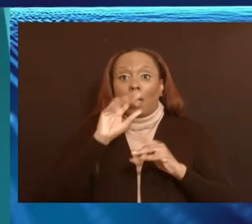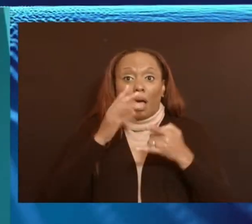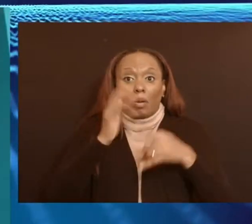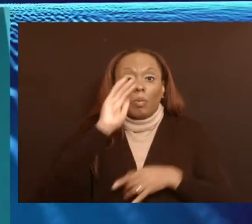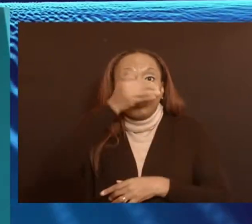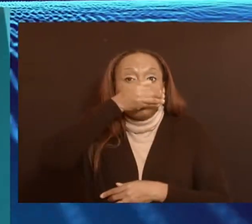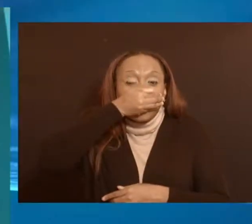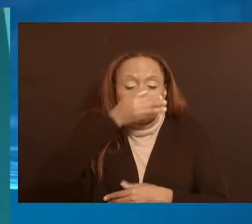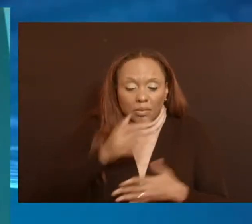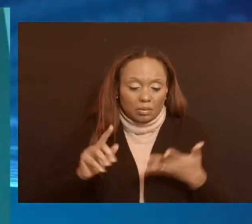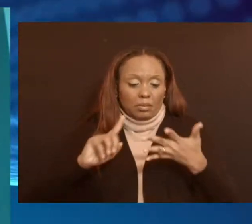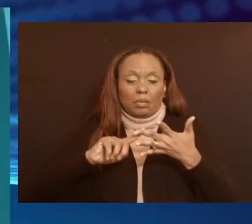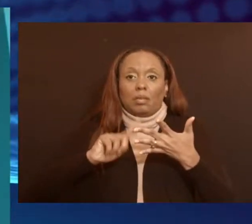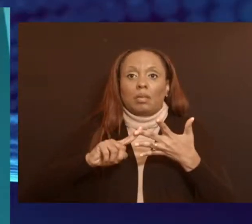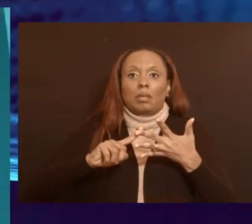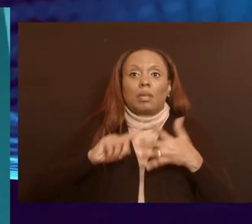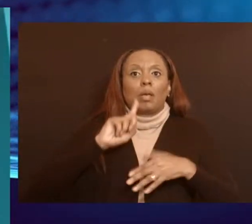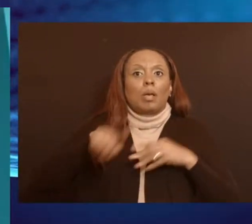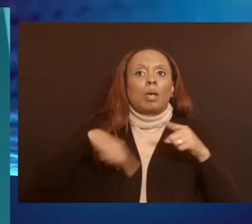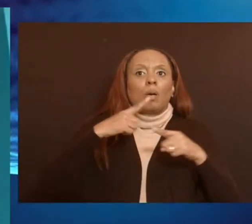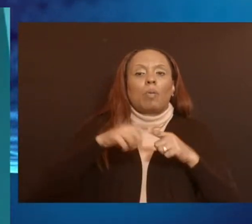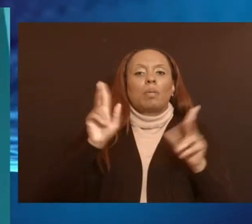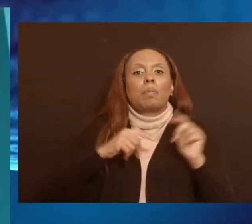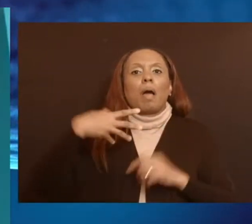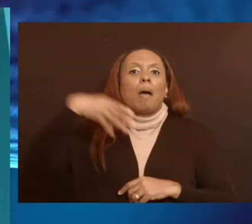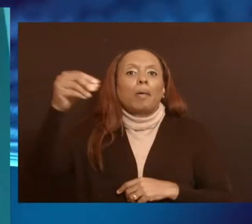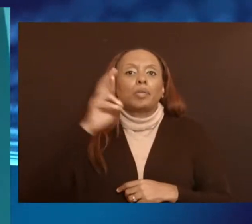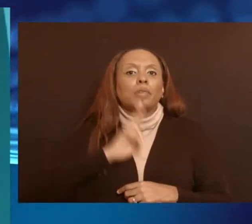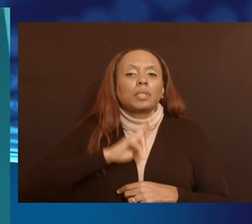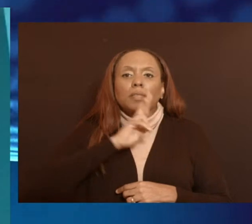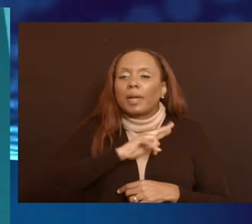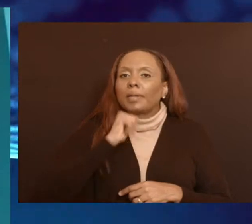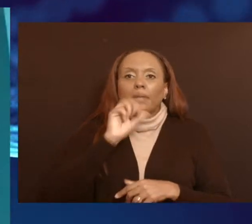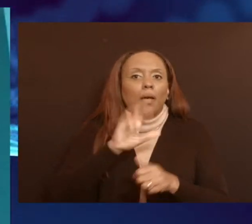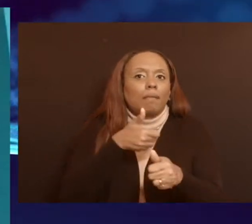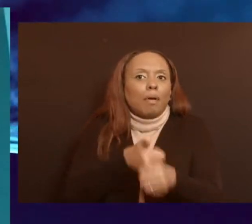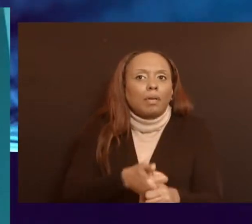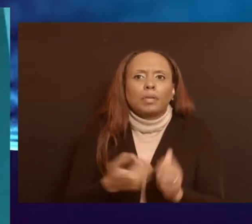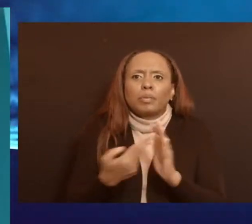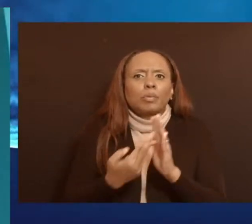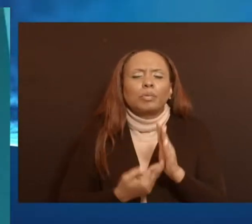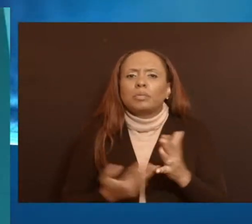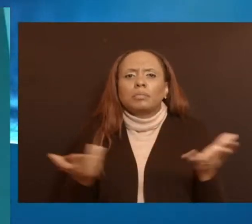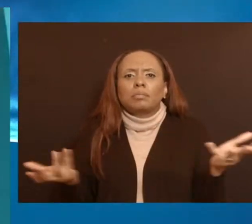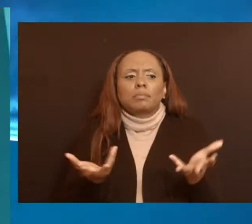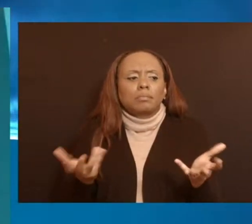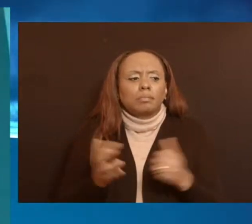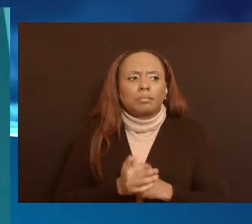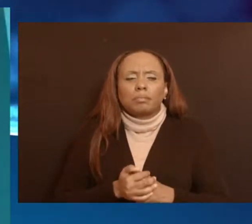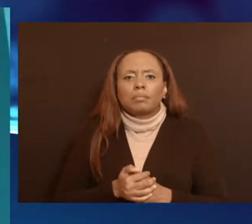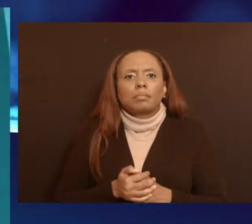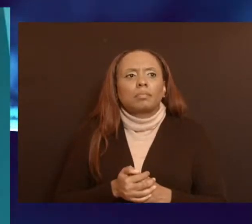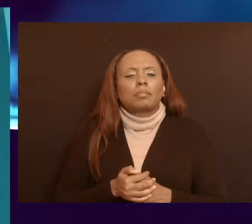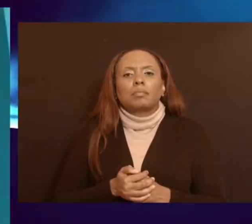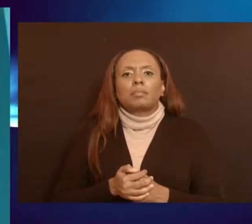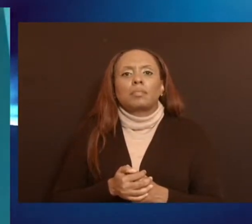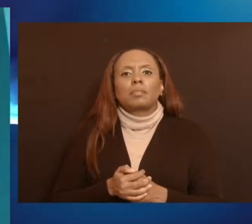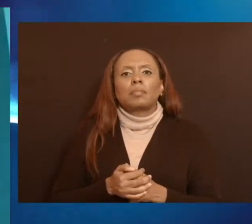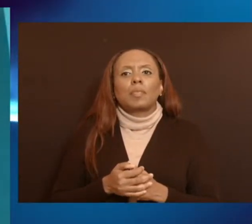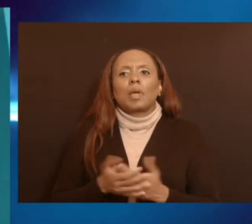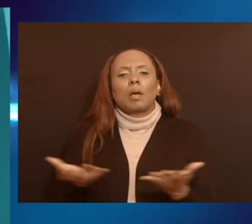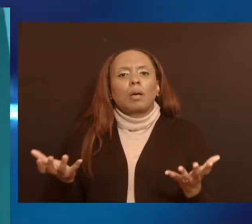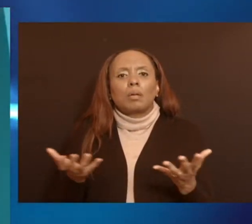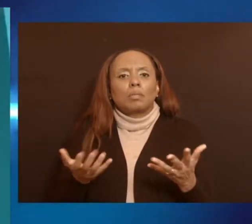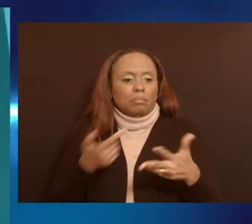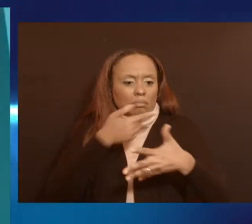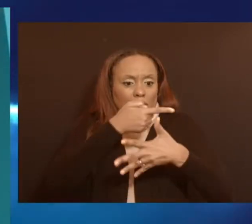it when Barbadians go out to restaurants and bars that they're not following protocols? Where are the areas that we are not doing as good as we